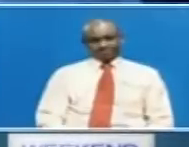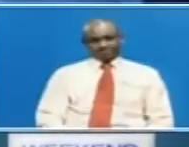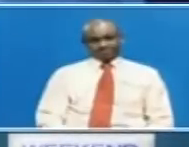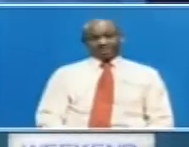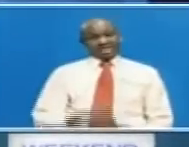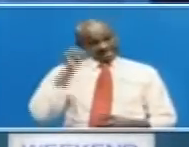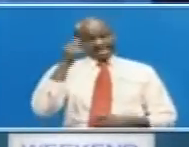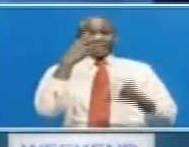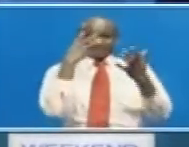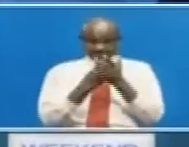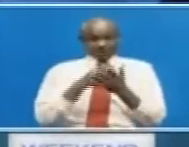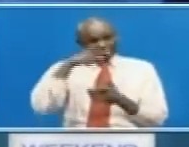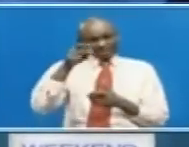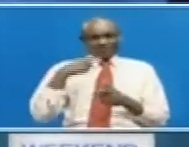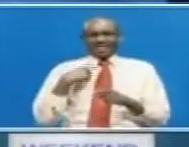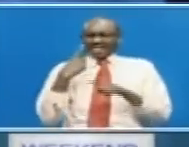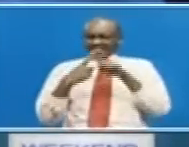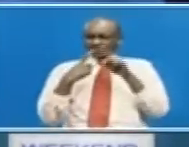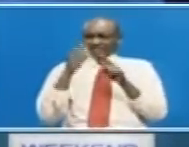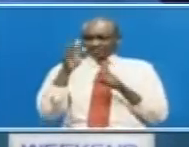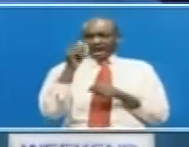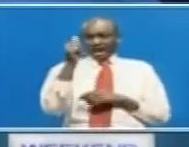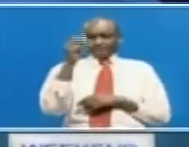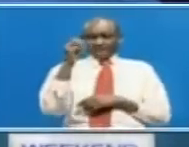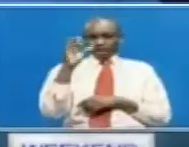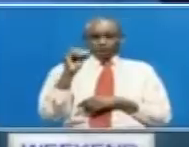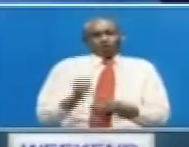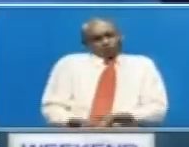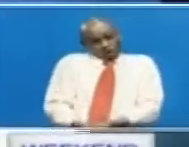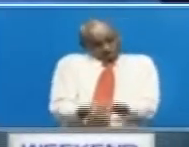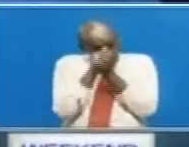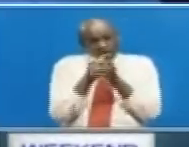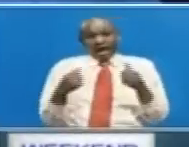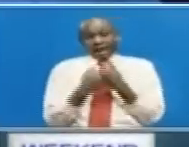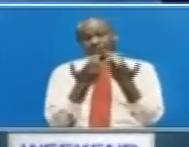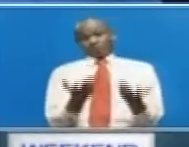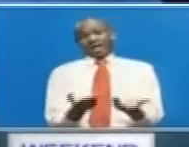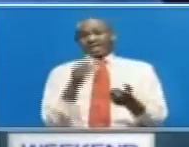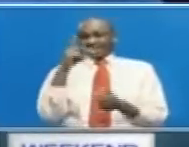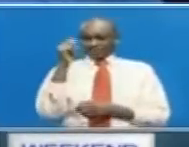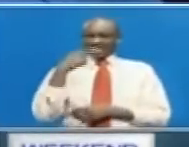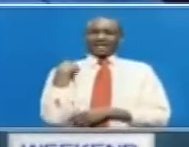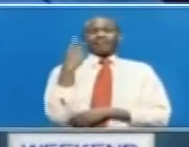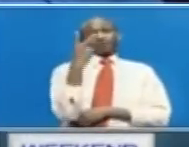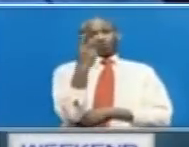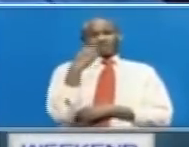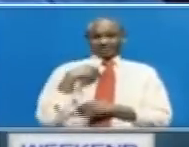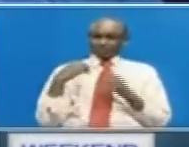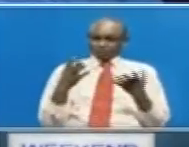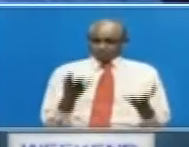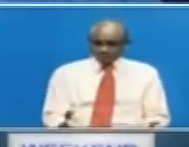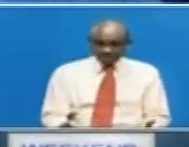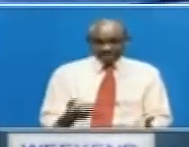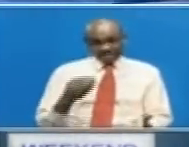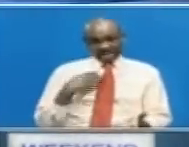Kenya Prisons relied on their experience to leave the 10th edition of the AMACO International Volleyball Tournament. KPA finished second after losing to the